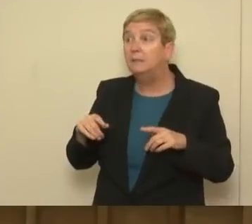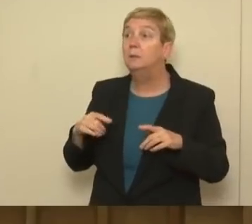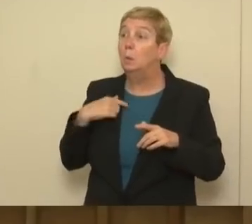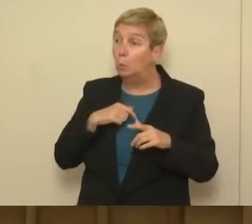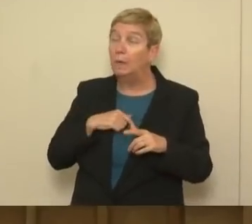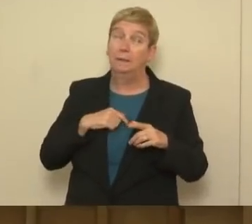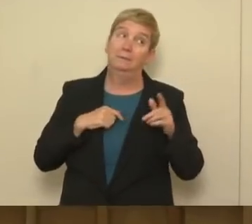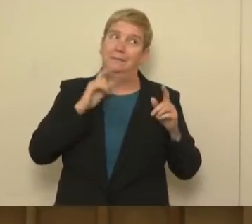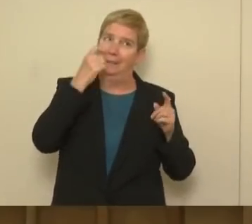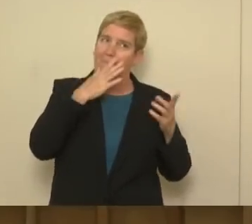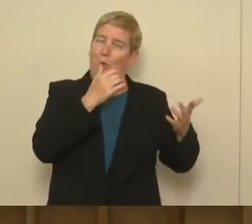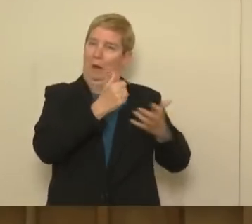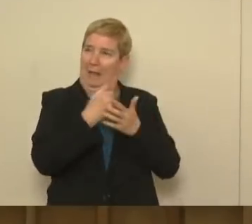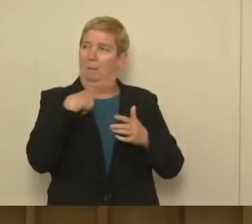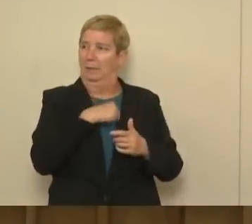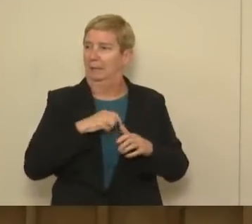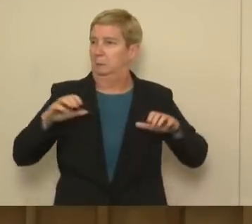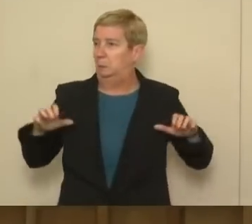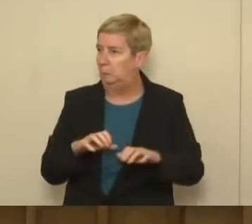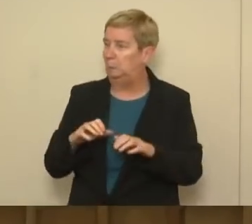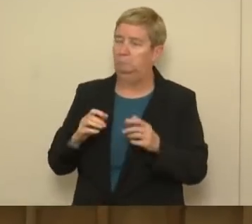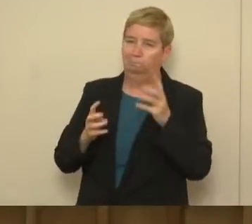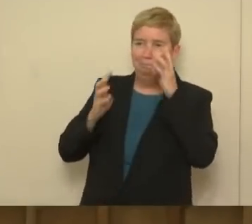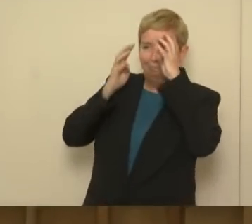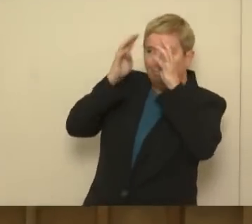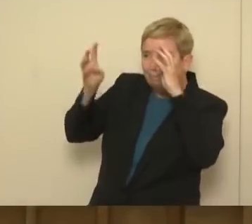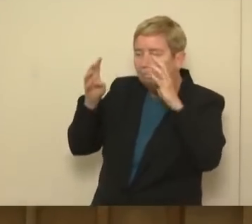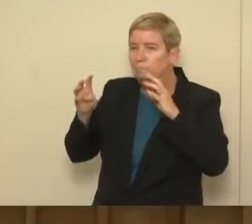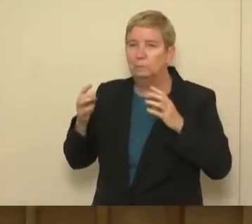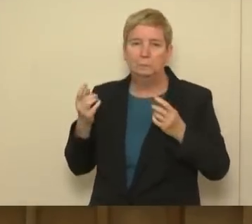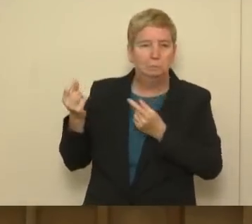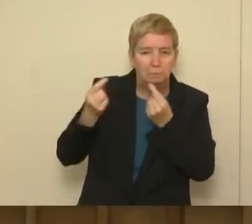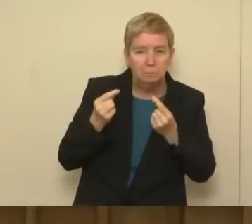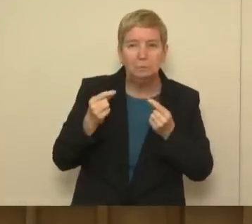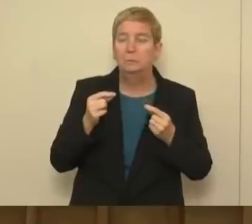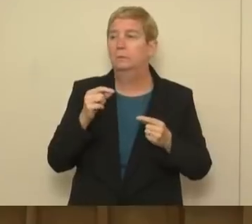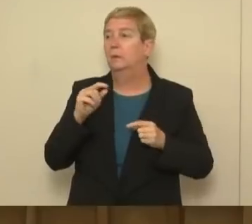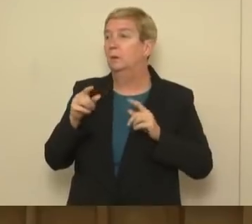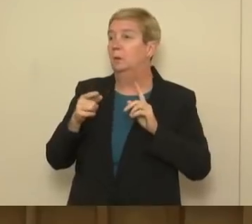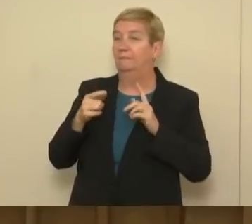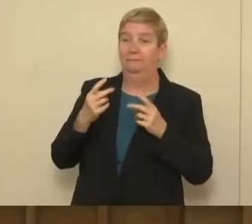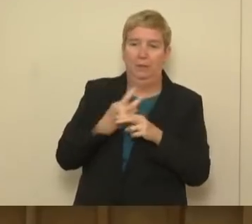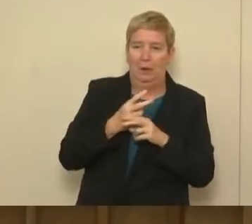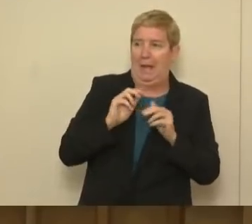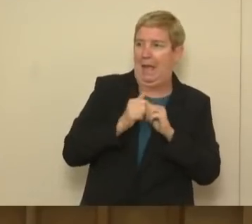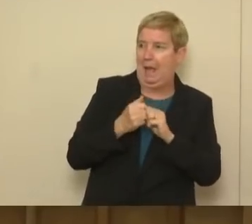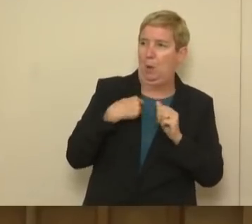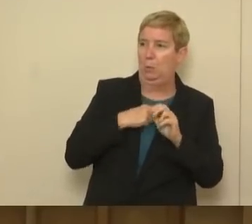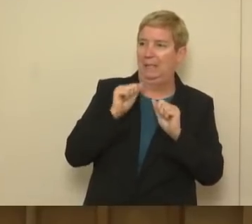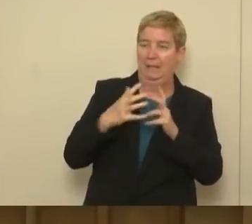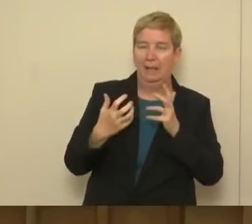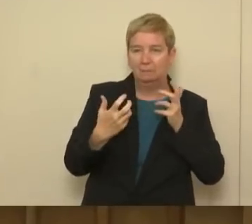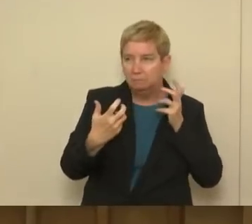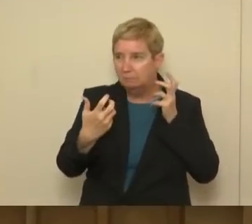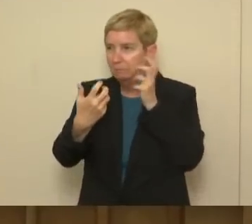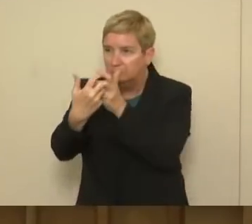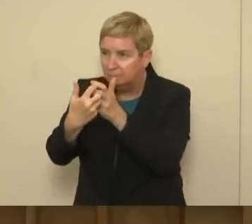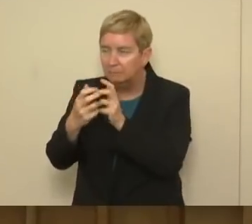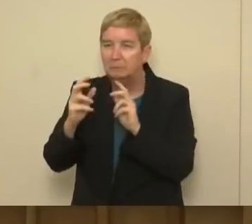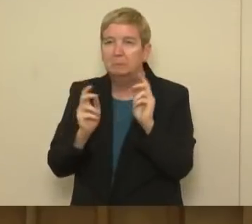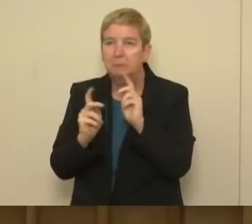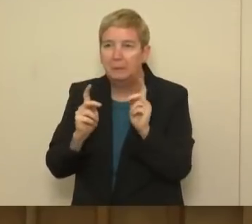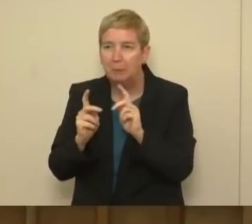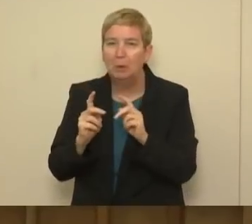governor to make sure that wherever we find a hole that we can plug, and every time we can send a message that